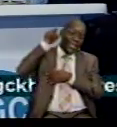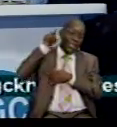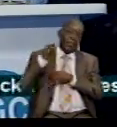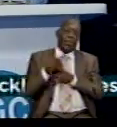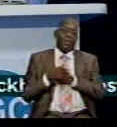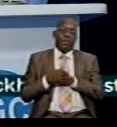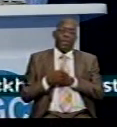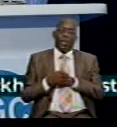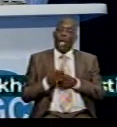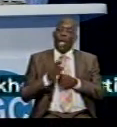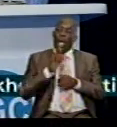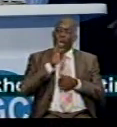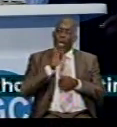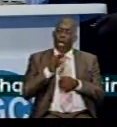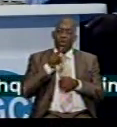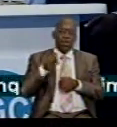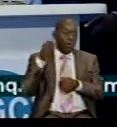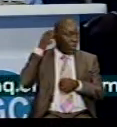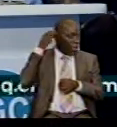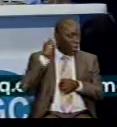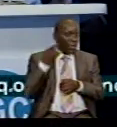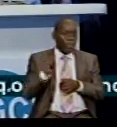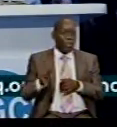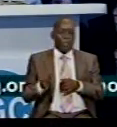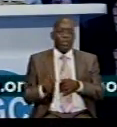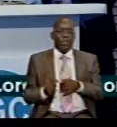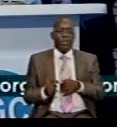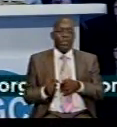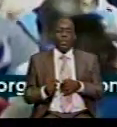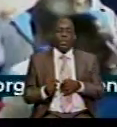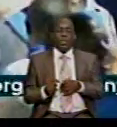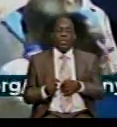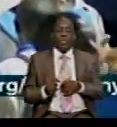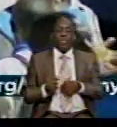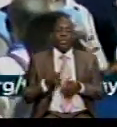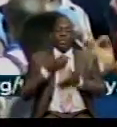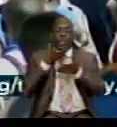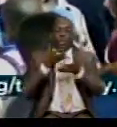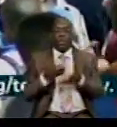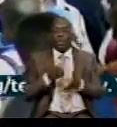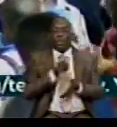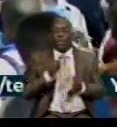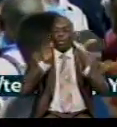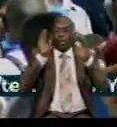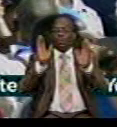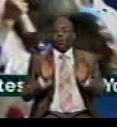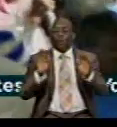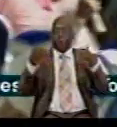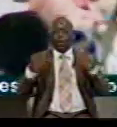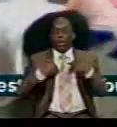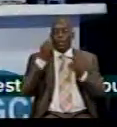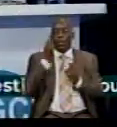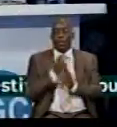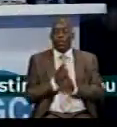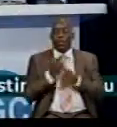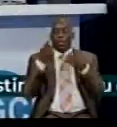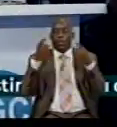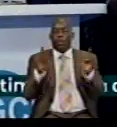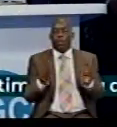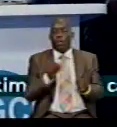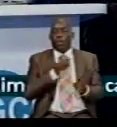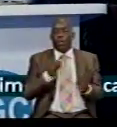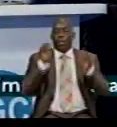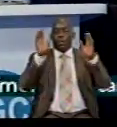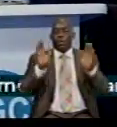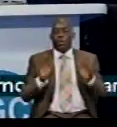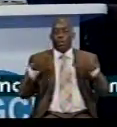Are you getting the noise? A miracle has just happened. Un miracle vient de se produire. A miracle has just happened. Un miracle vient de